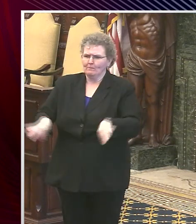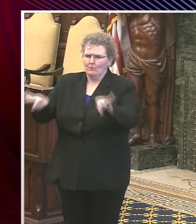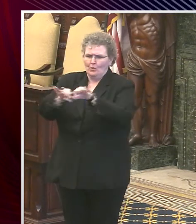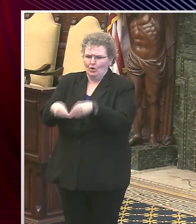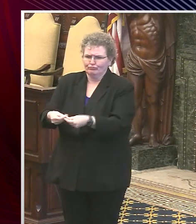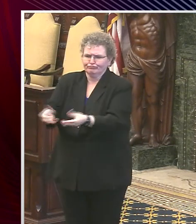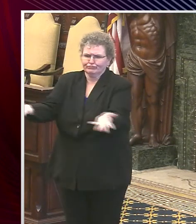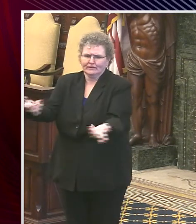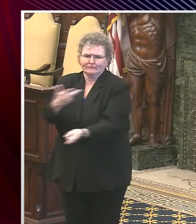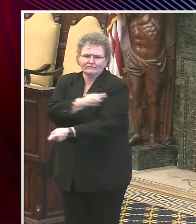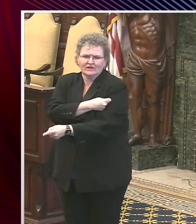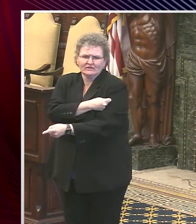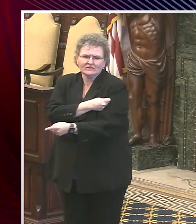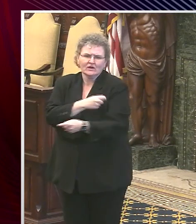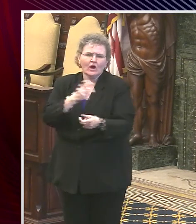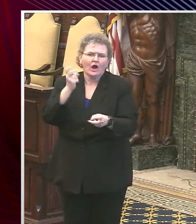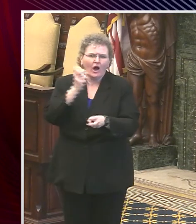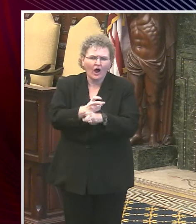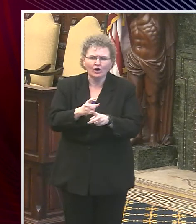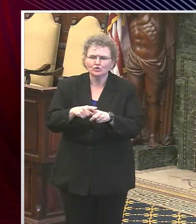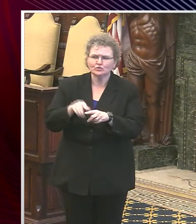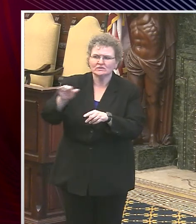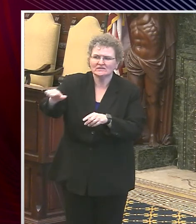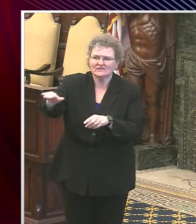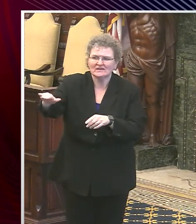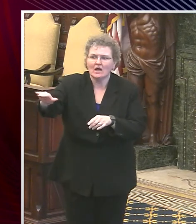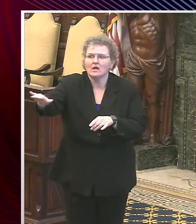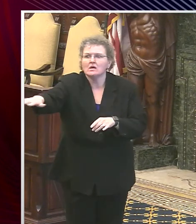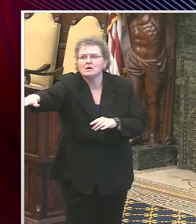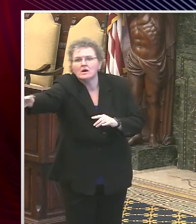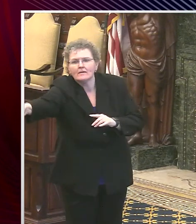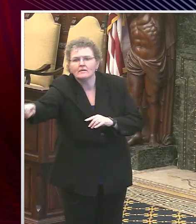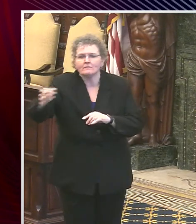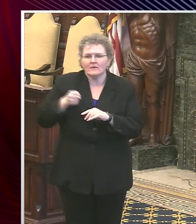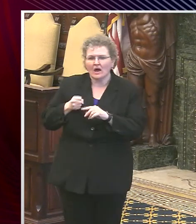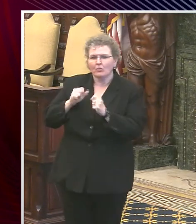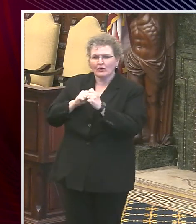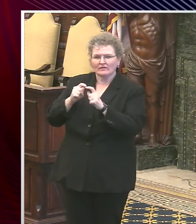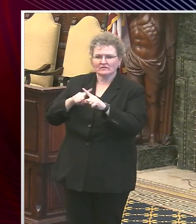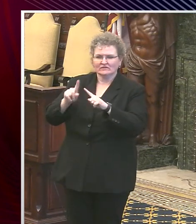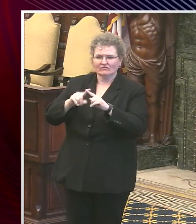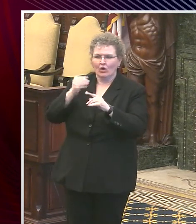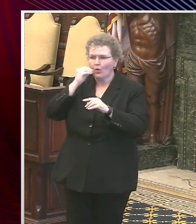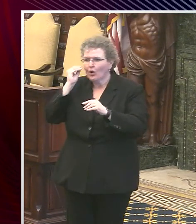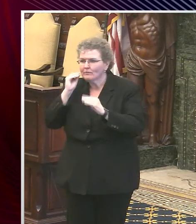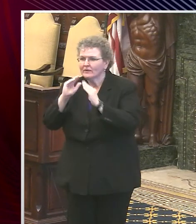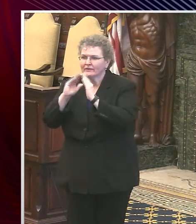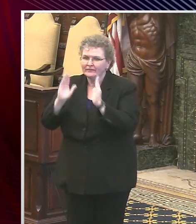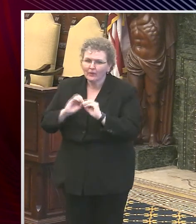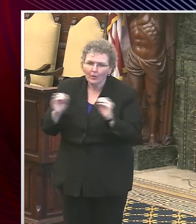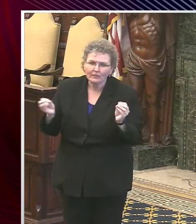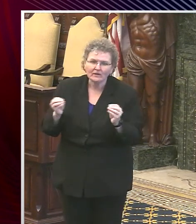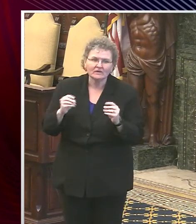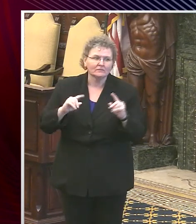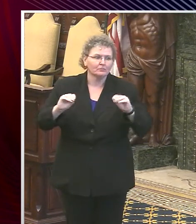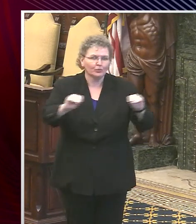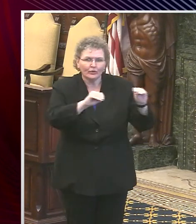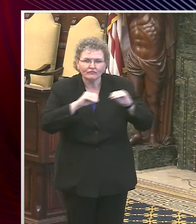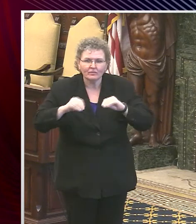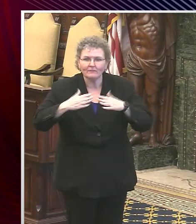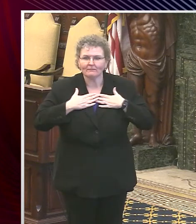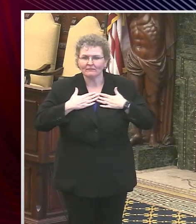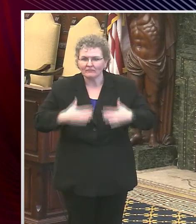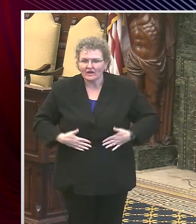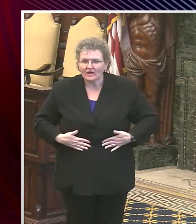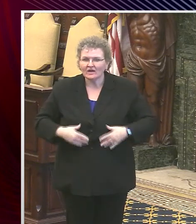are difficult to get back for a second dose. So that could be people who are homebound or have limited mobility or transient. We're going to be giving